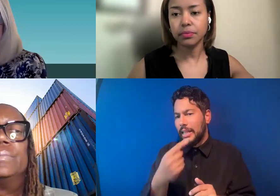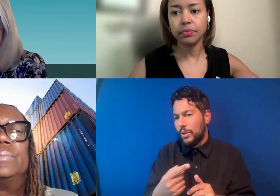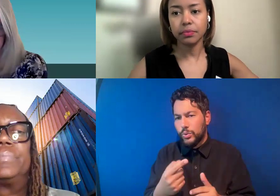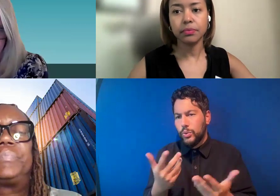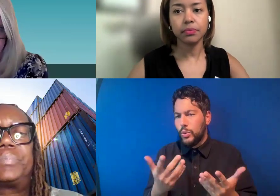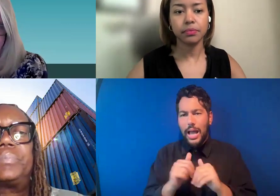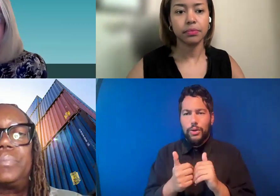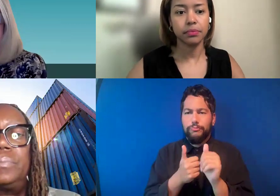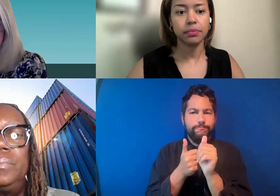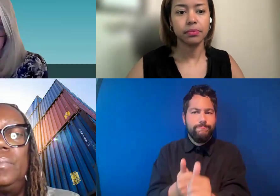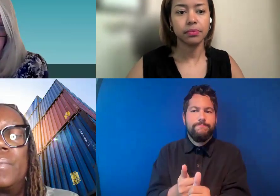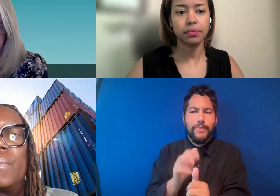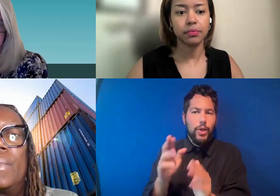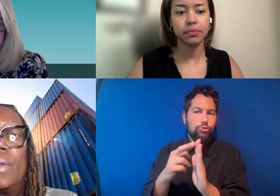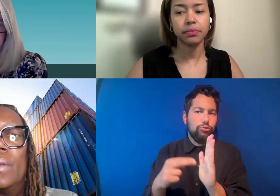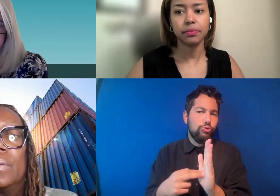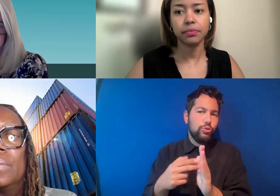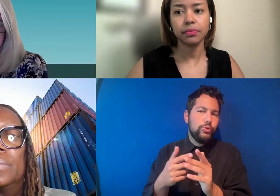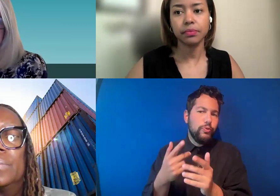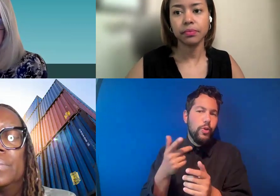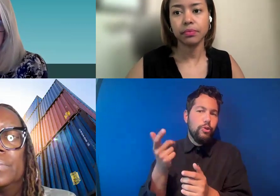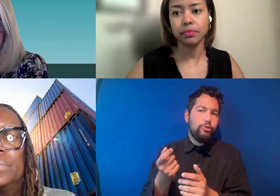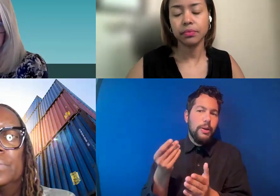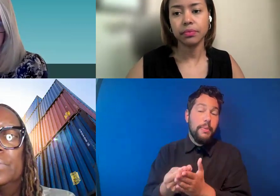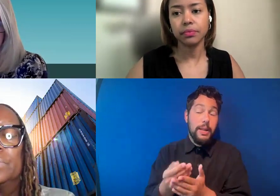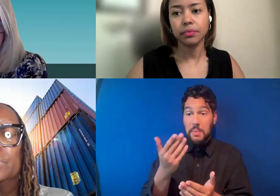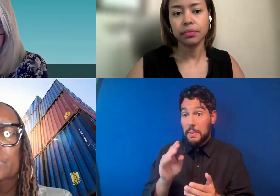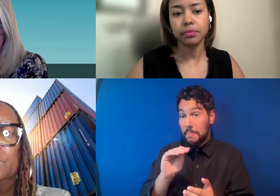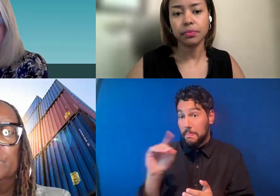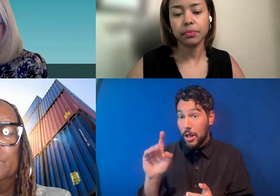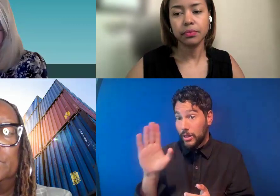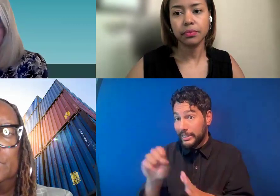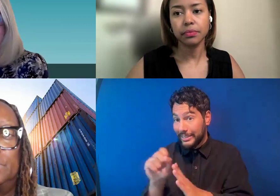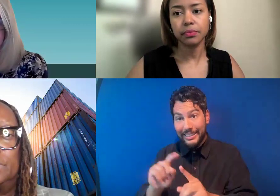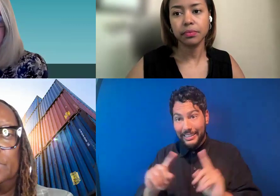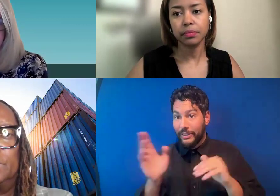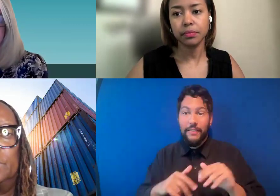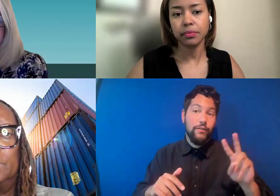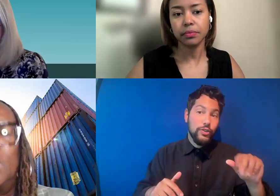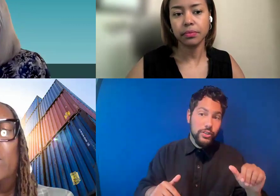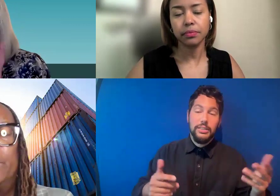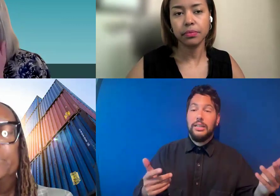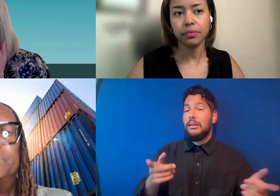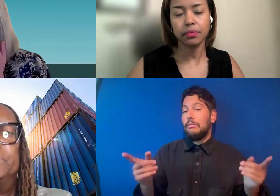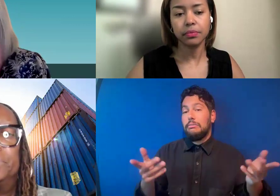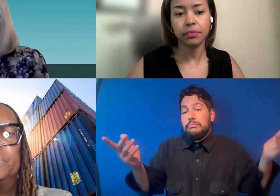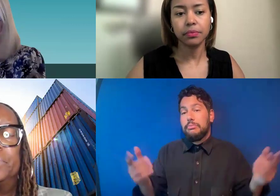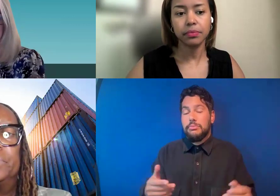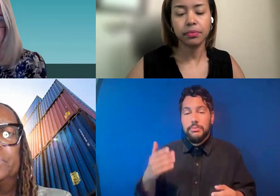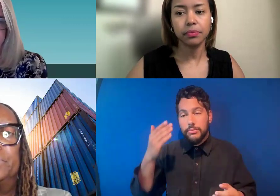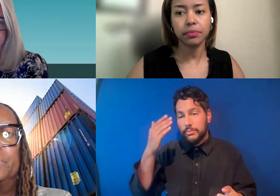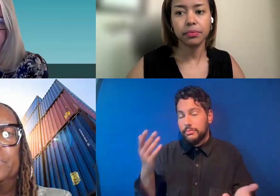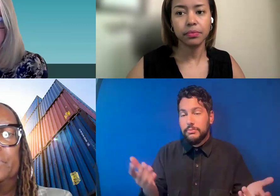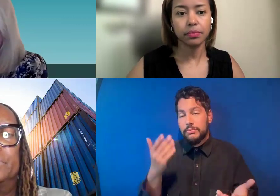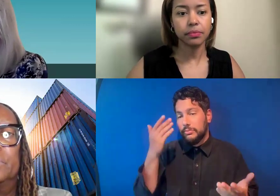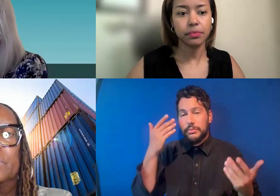With the grant money. So your state, Maryland may do something, Virginia may do something slightly different. Okay.